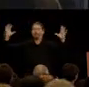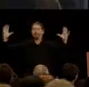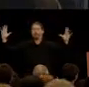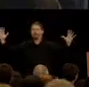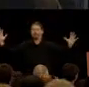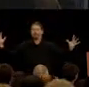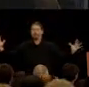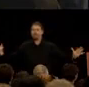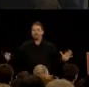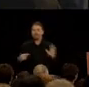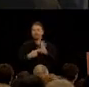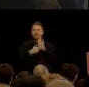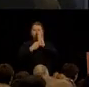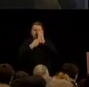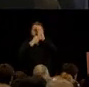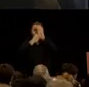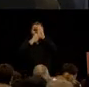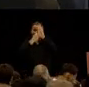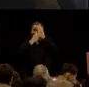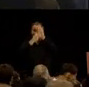air gave